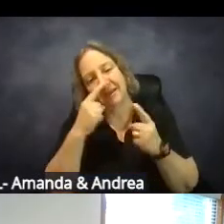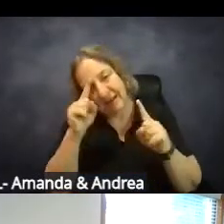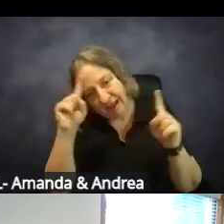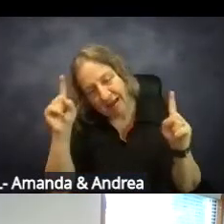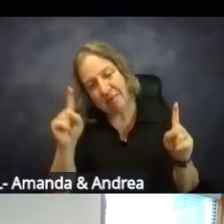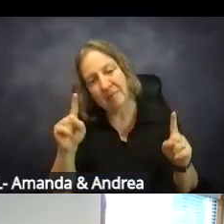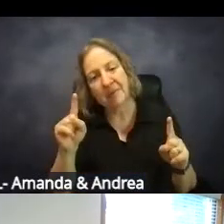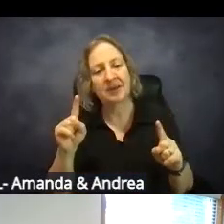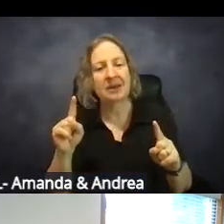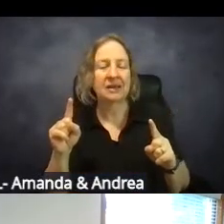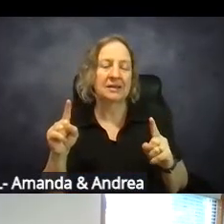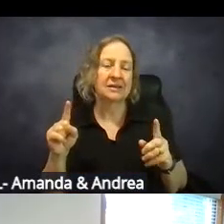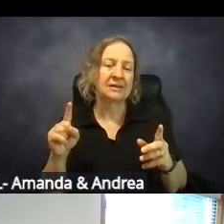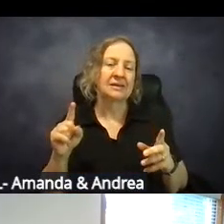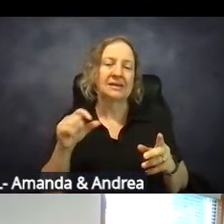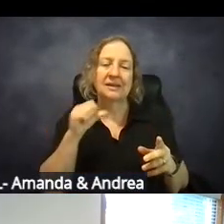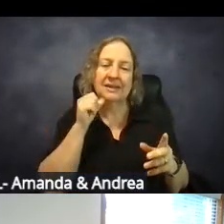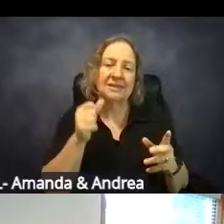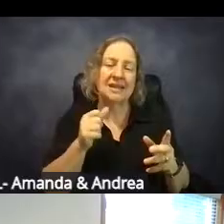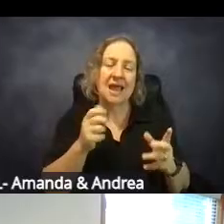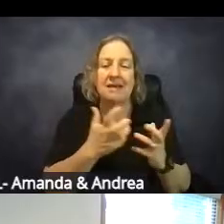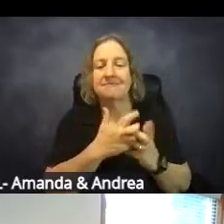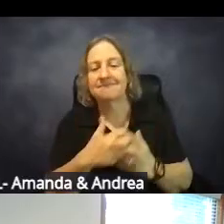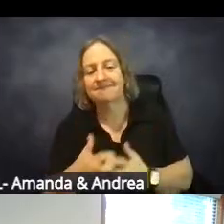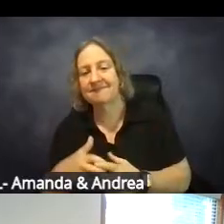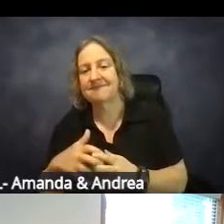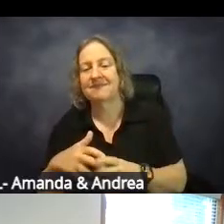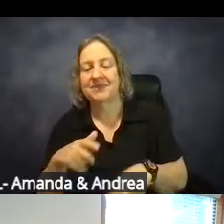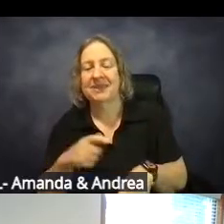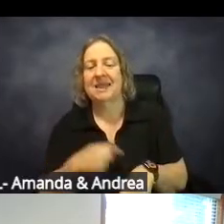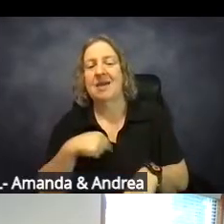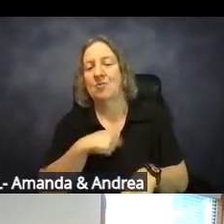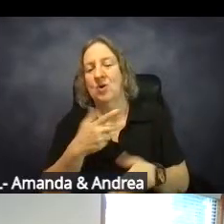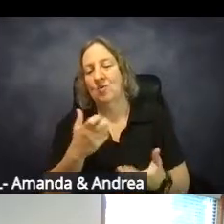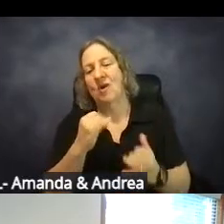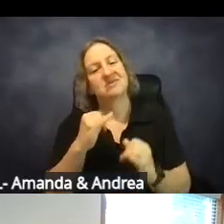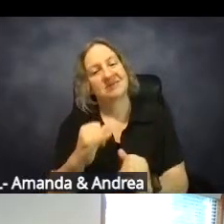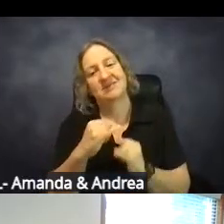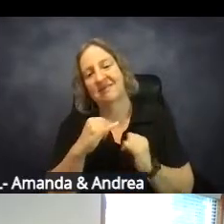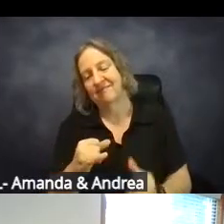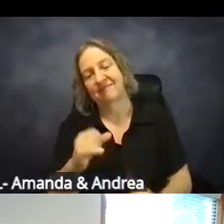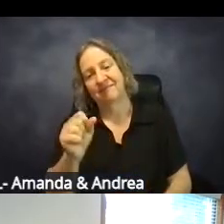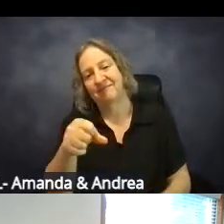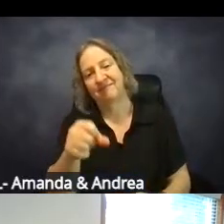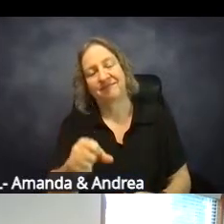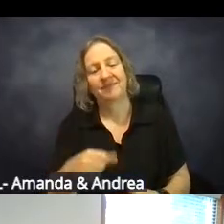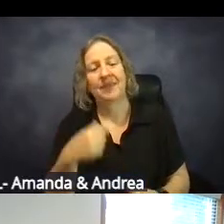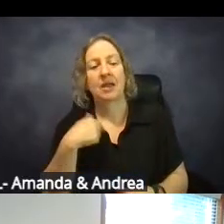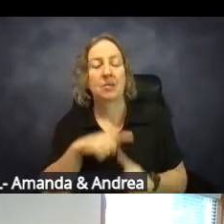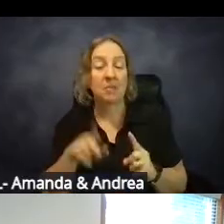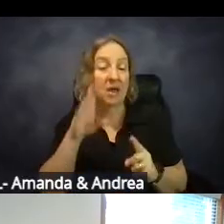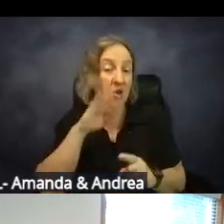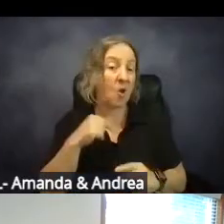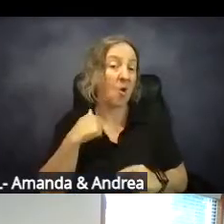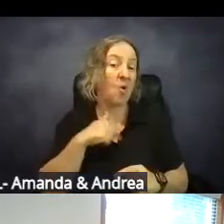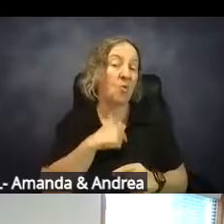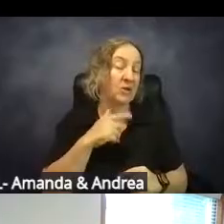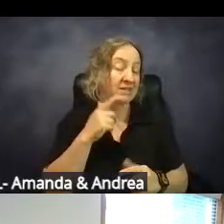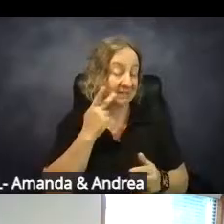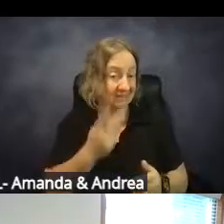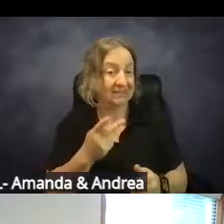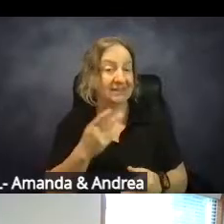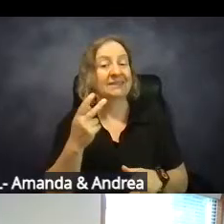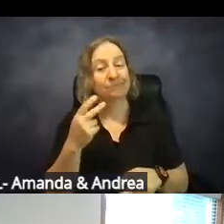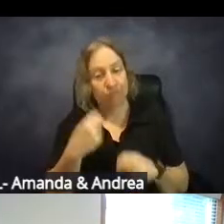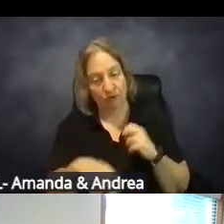done. It's not coming in the timeline we'd like to see it as well. But be assured we recognize the problem